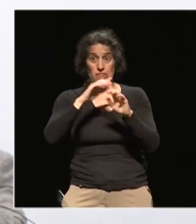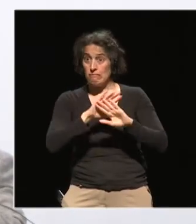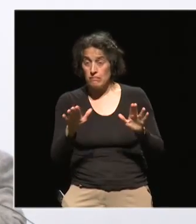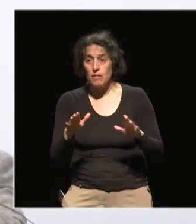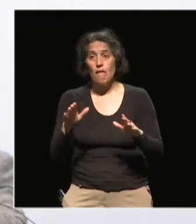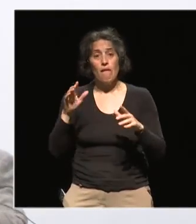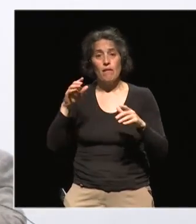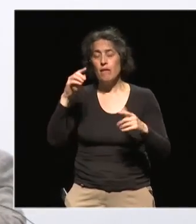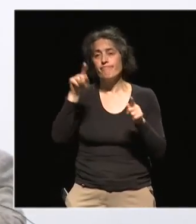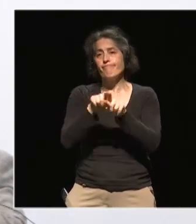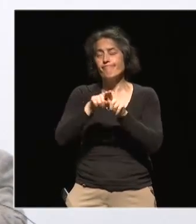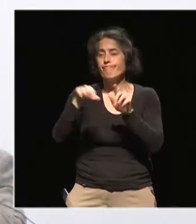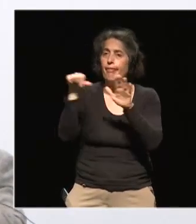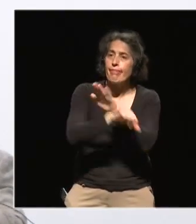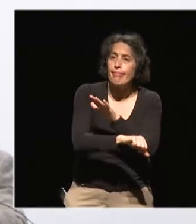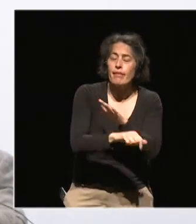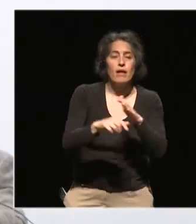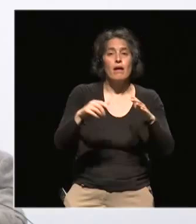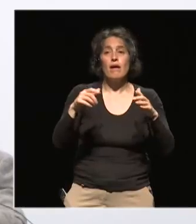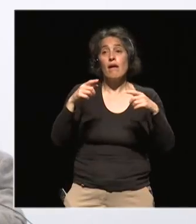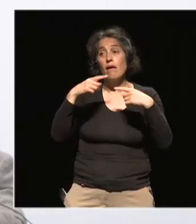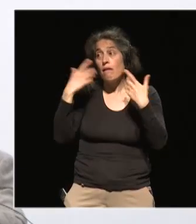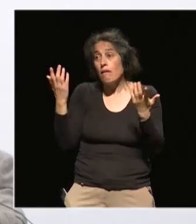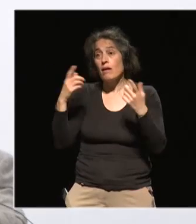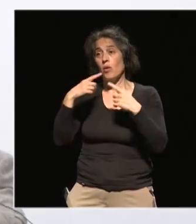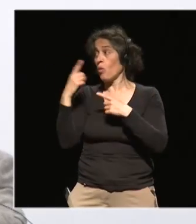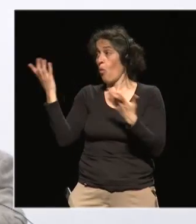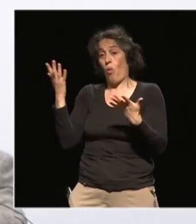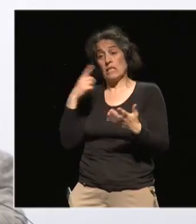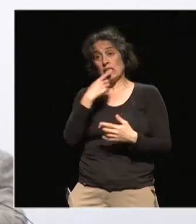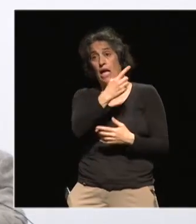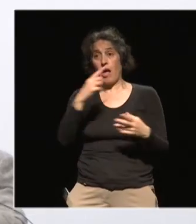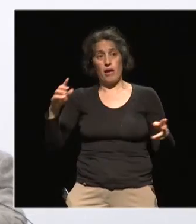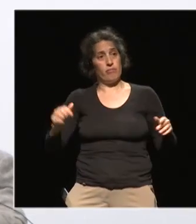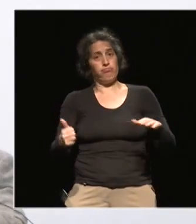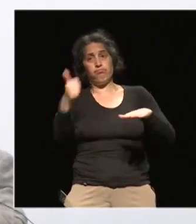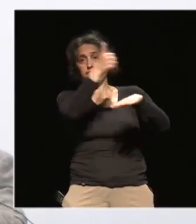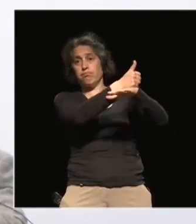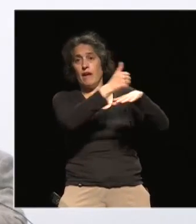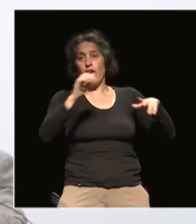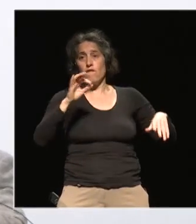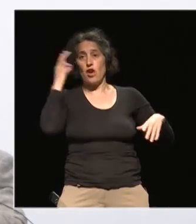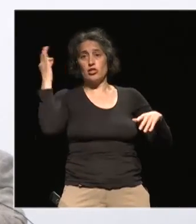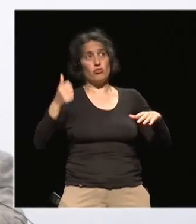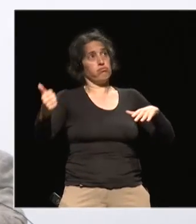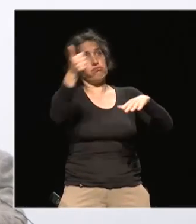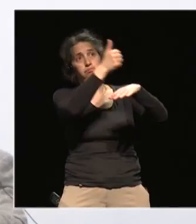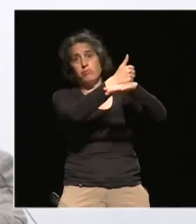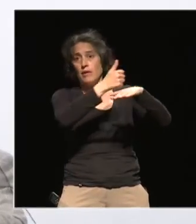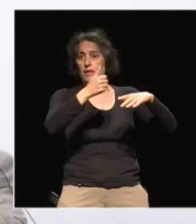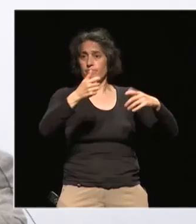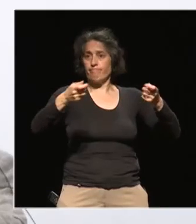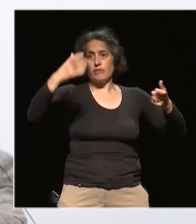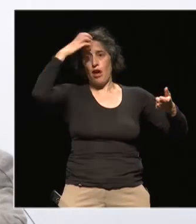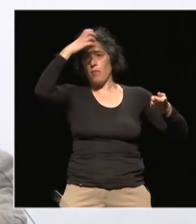if these negotiations are managed well, and I think they are being managed well, because all parties are doing their